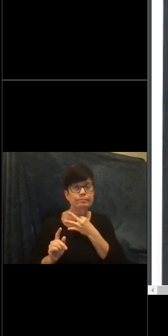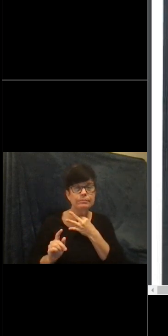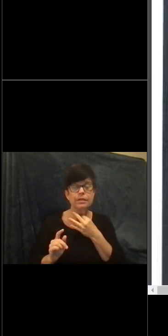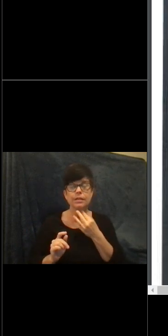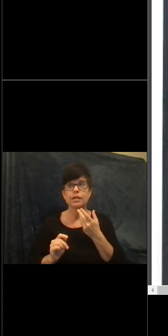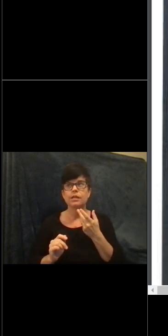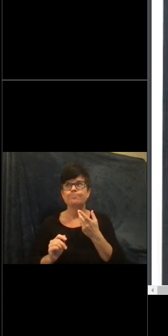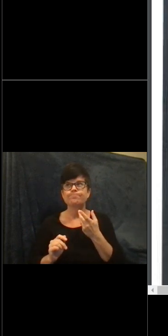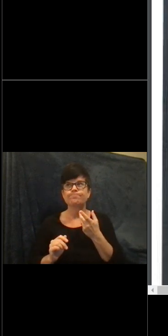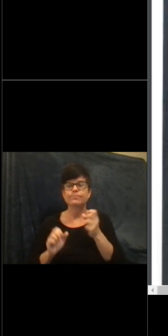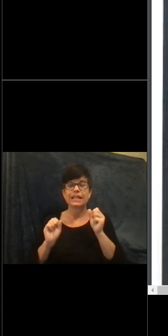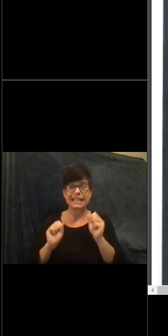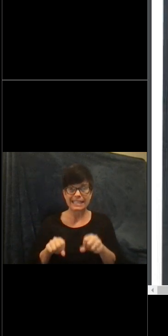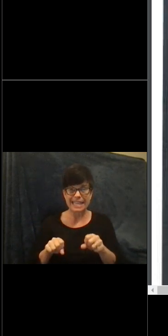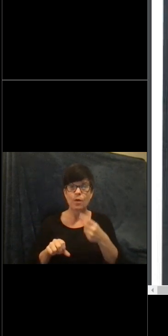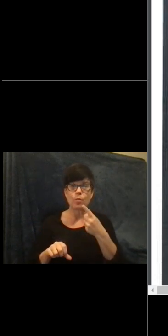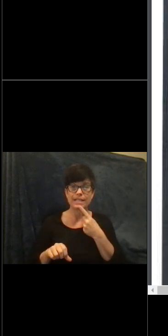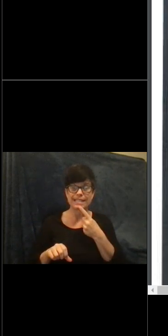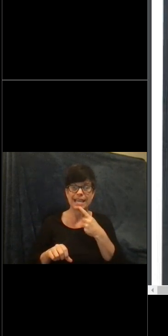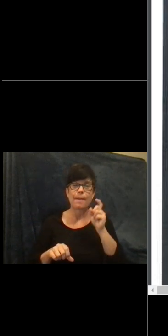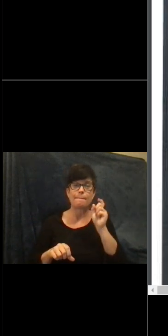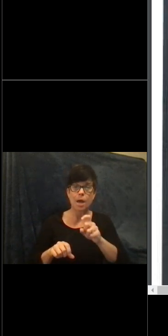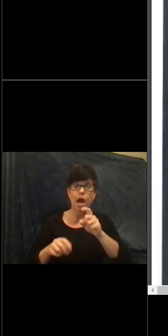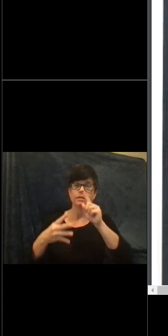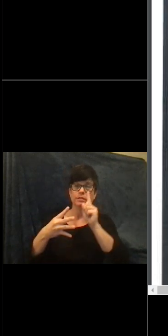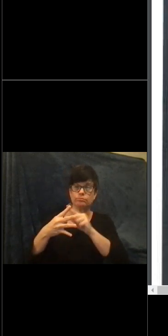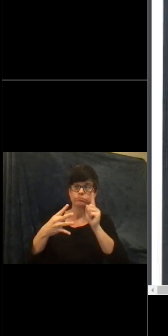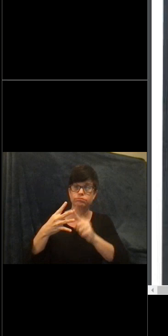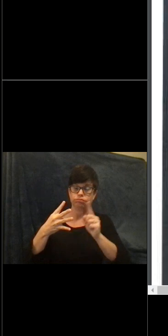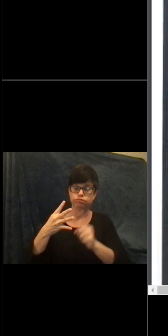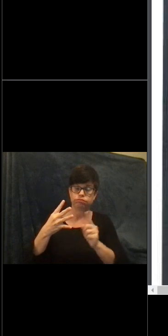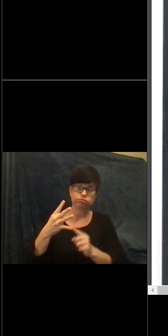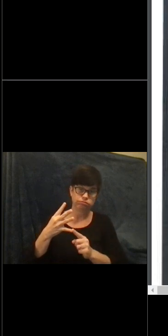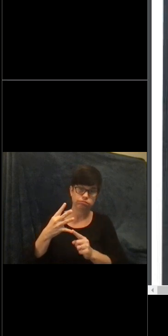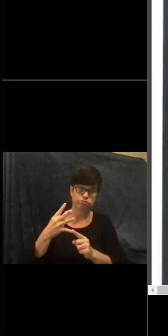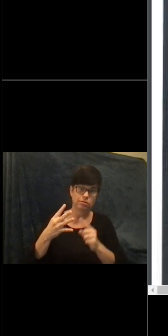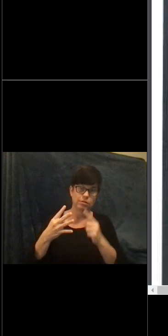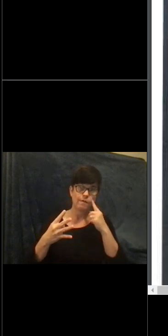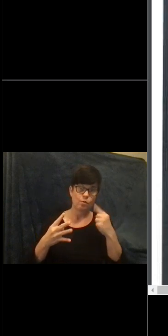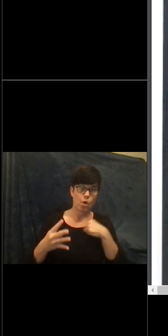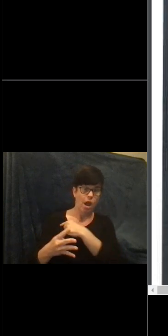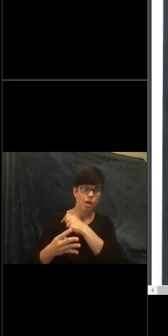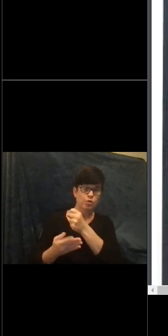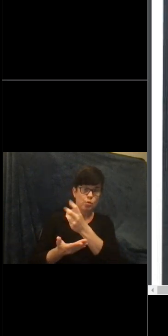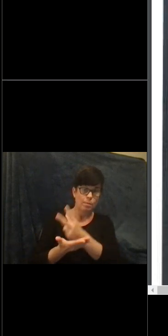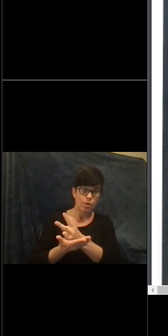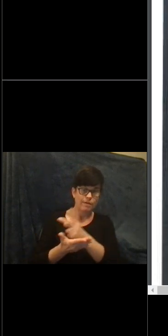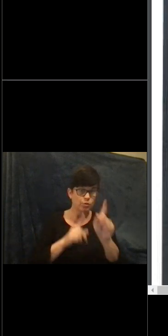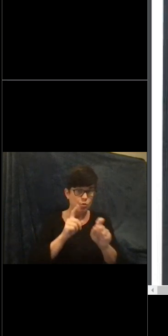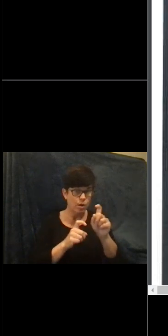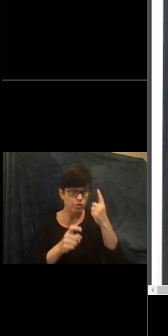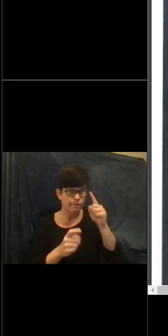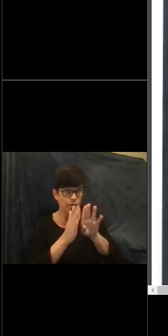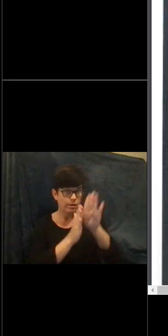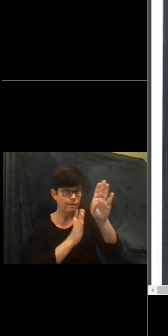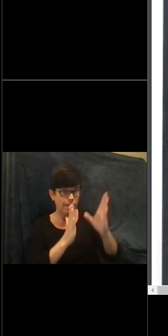any conditions on this that say, and this is a question also for the developer, you